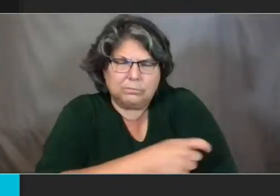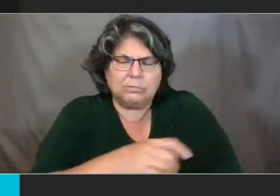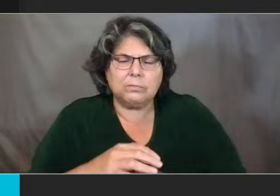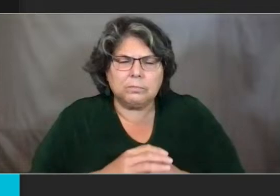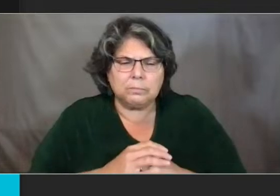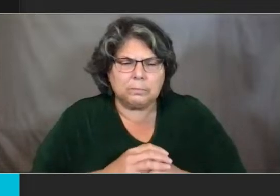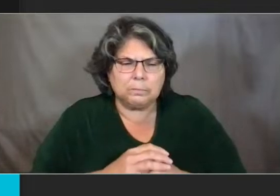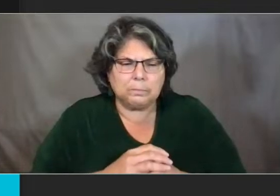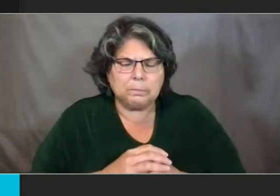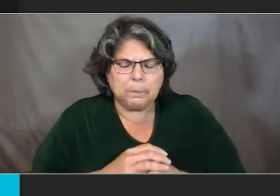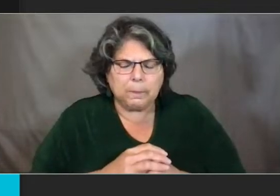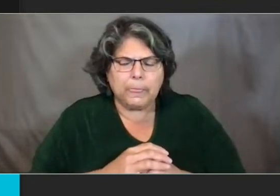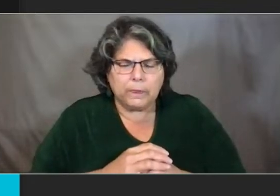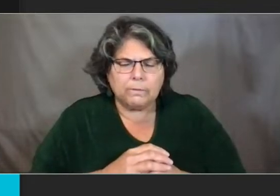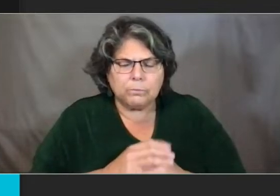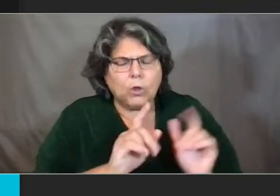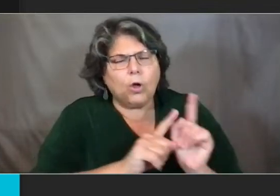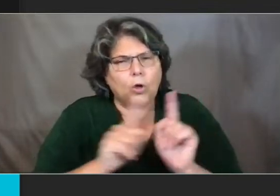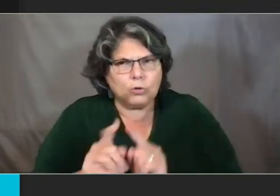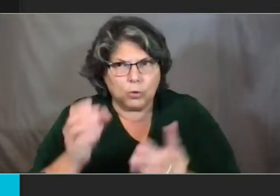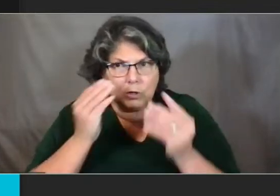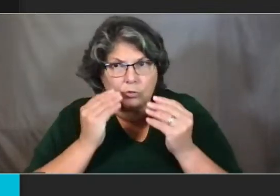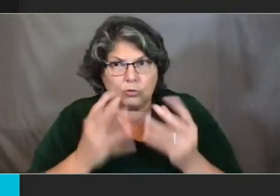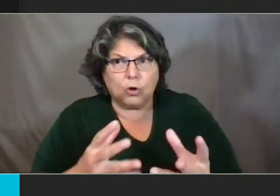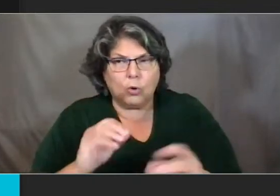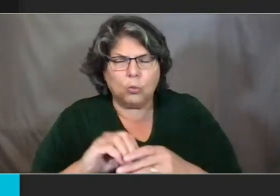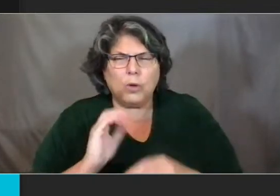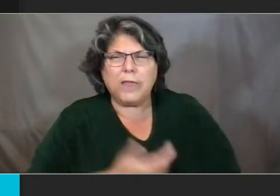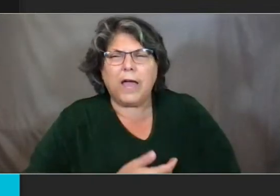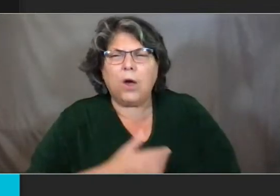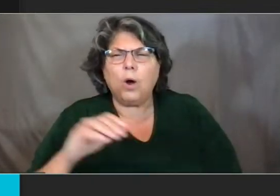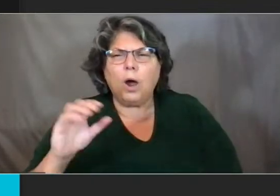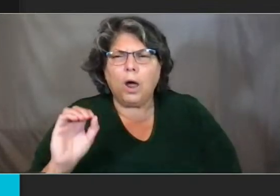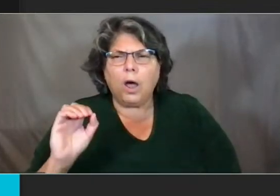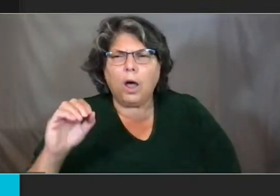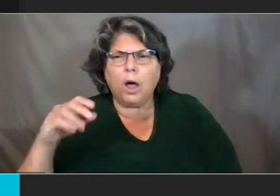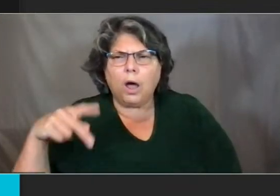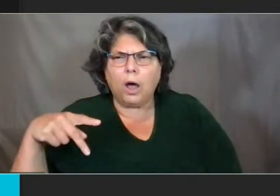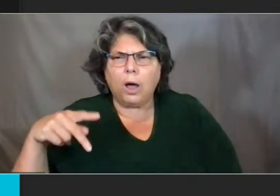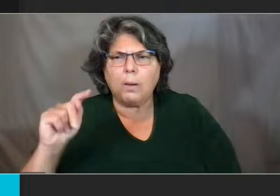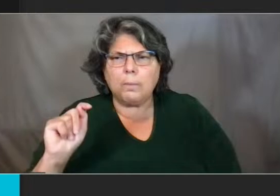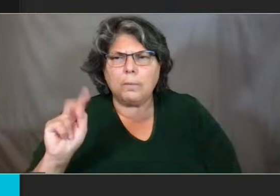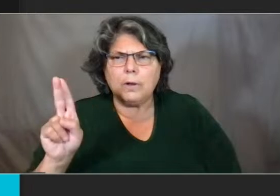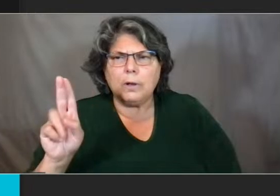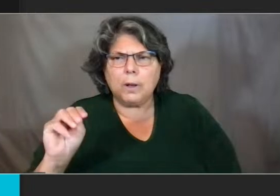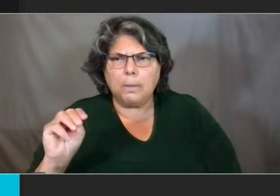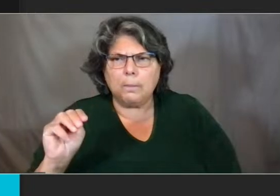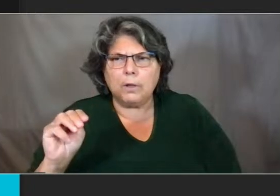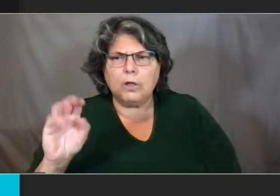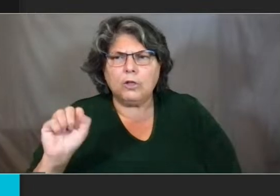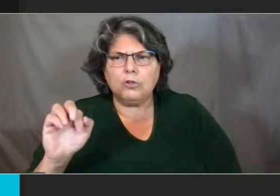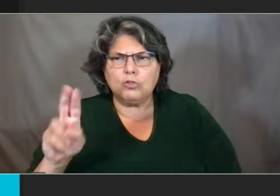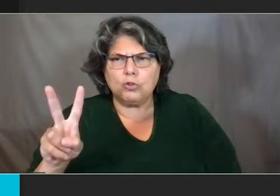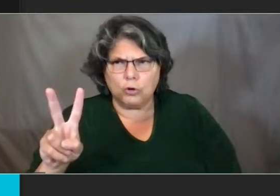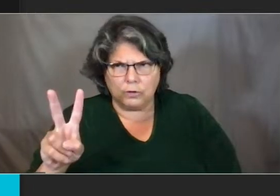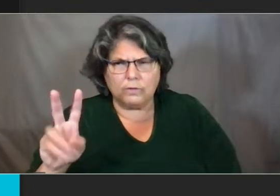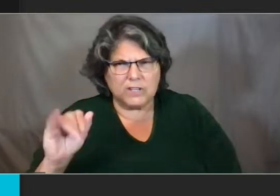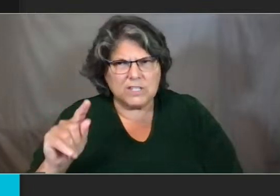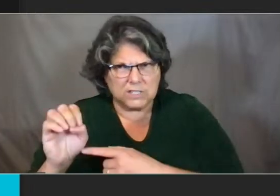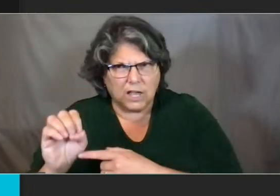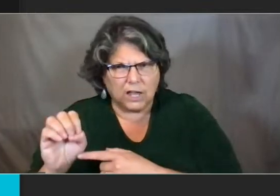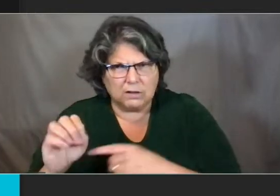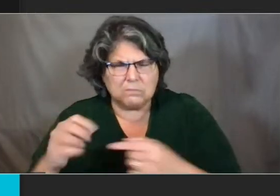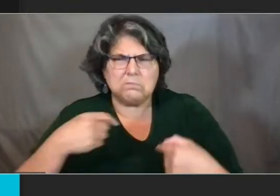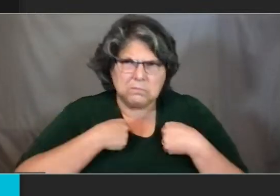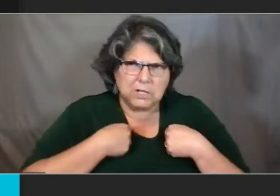So I also want to say that with our OptumServe site, our health officers, myself and Dr. Coren, have given the